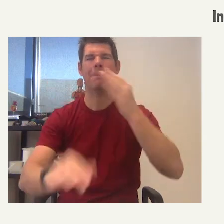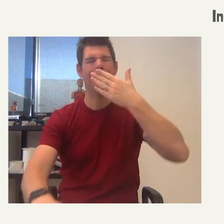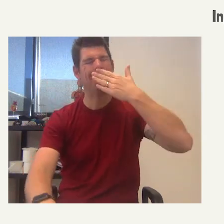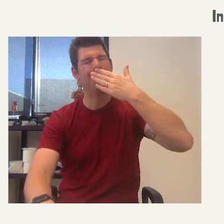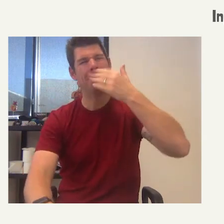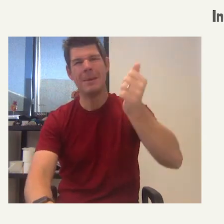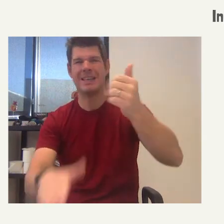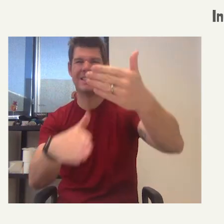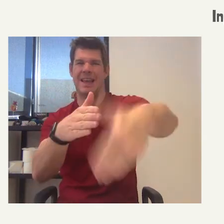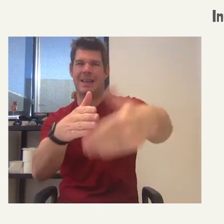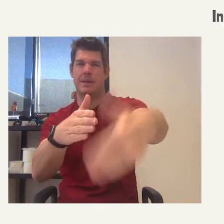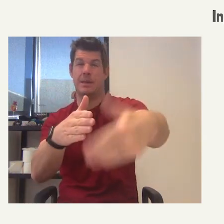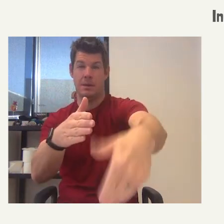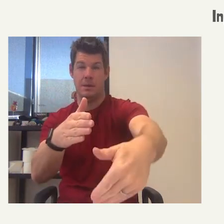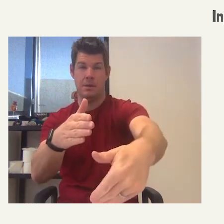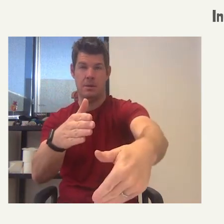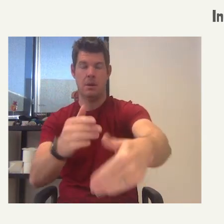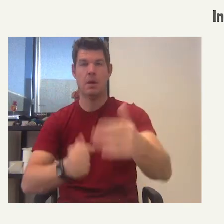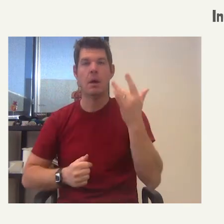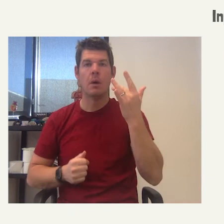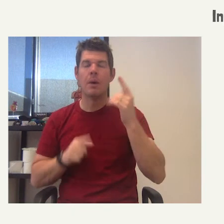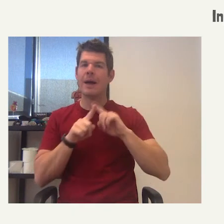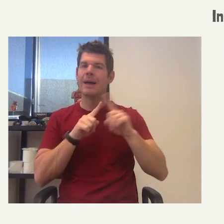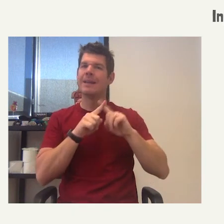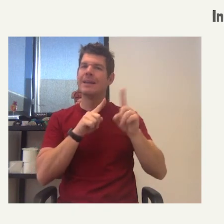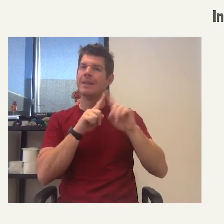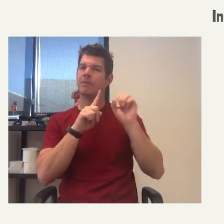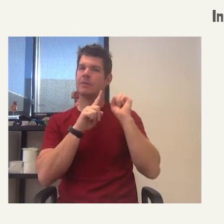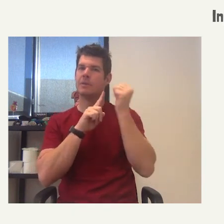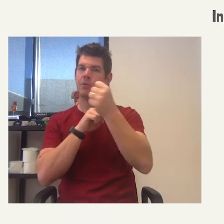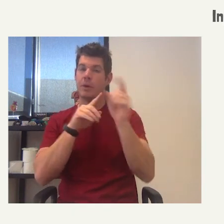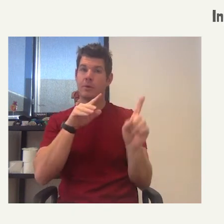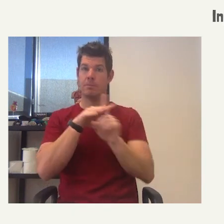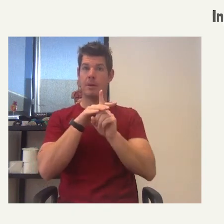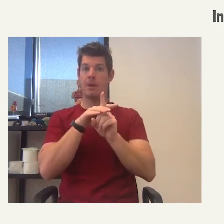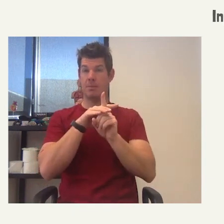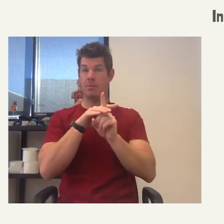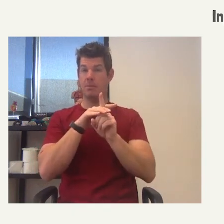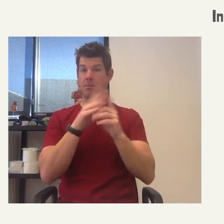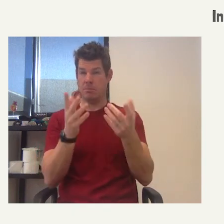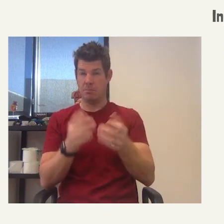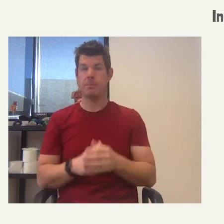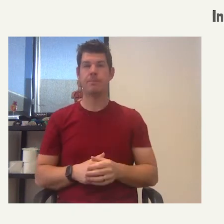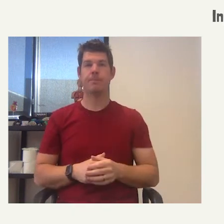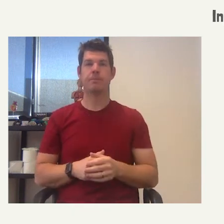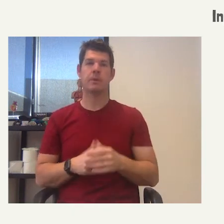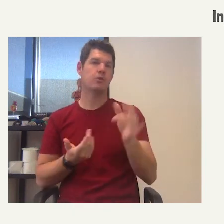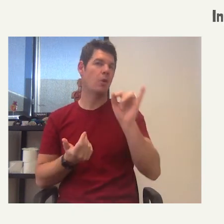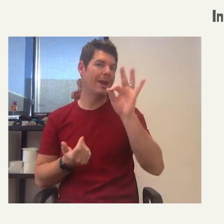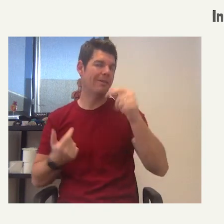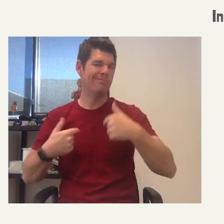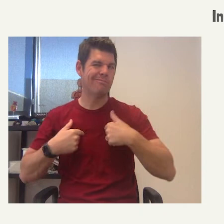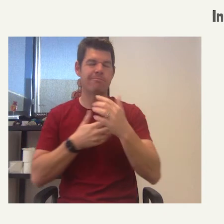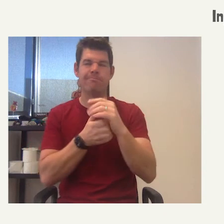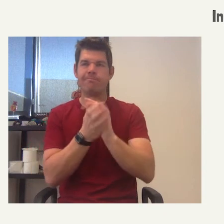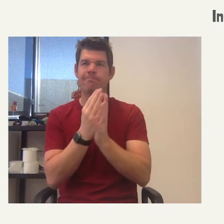for different circumstances that we might find ourselves using the thing in. All right, so as I said, I'm washing my hands.